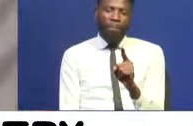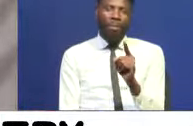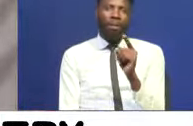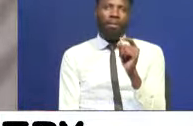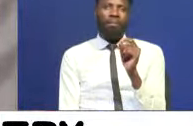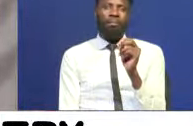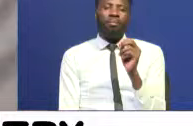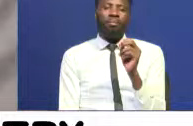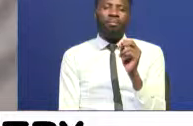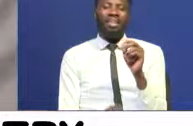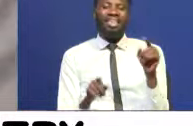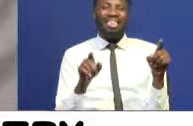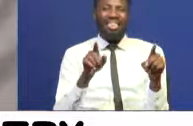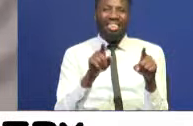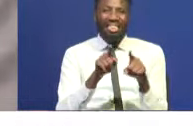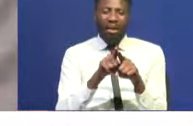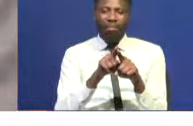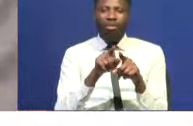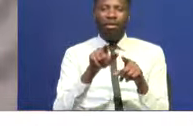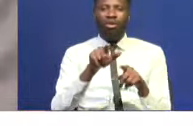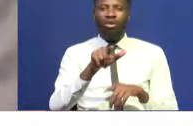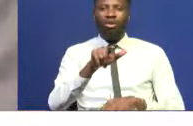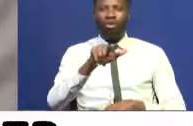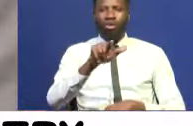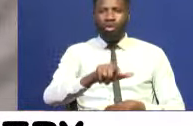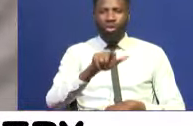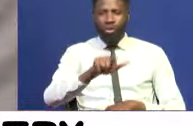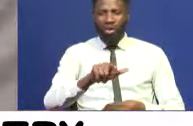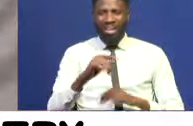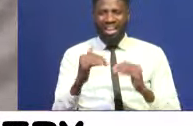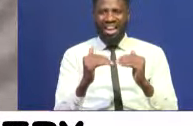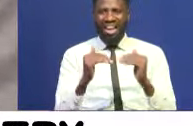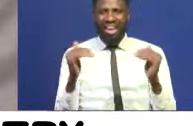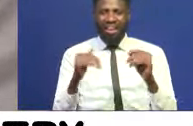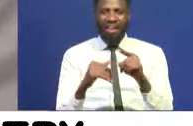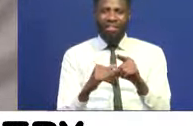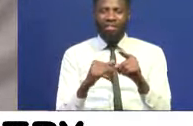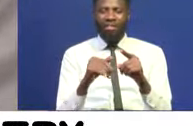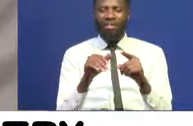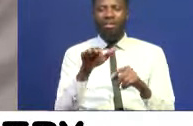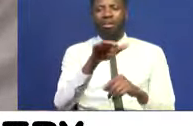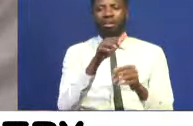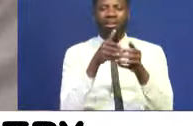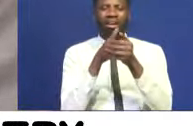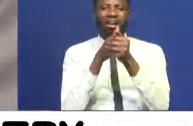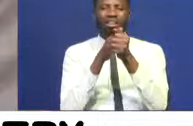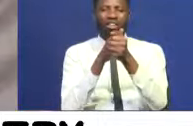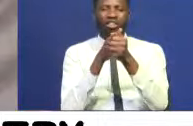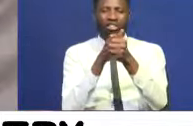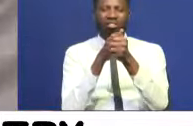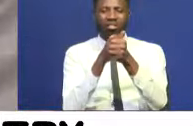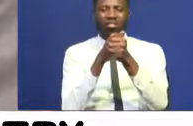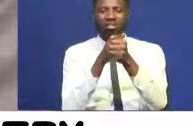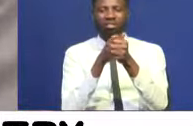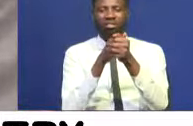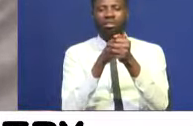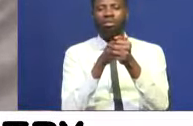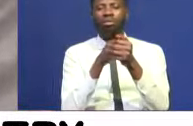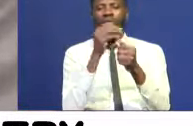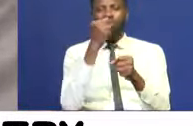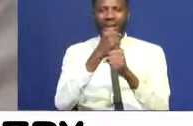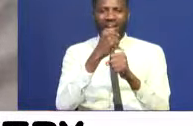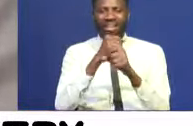an even lower proportion in leadership and